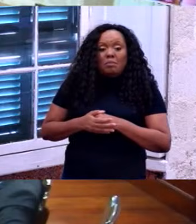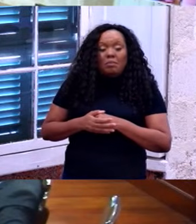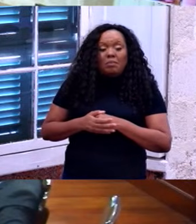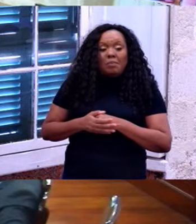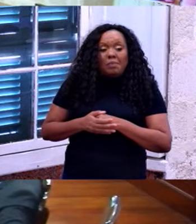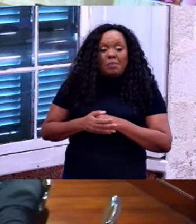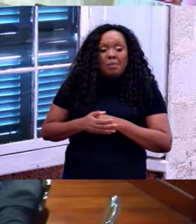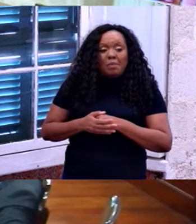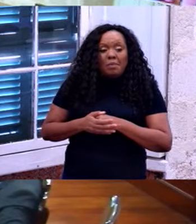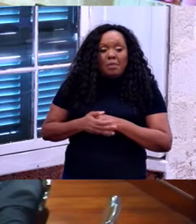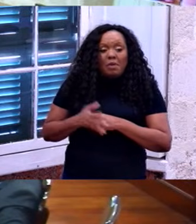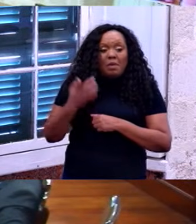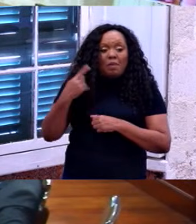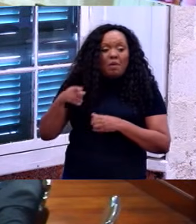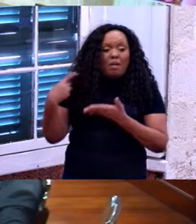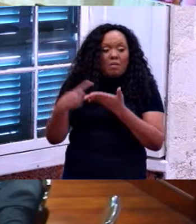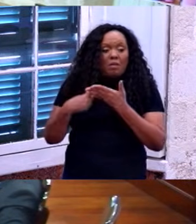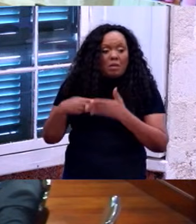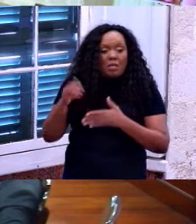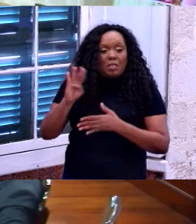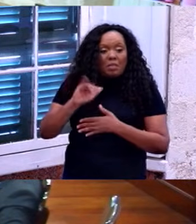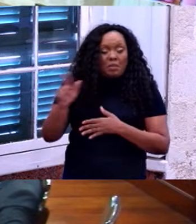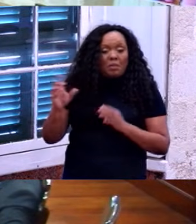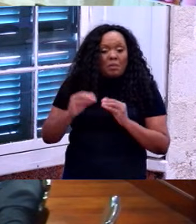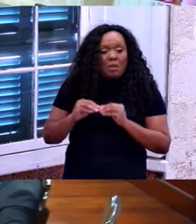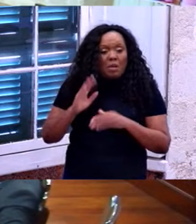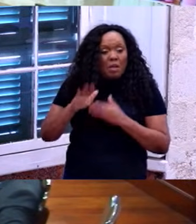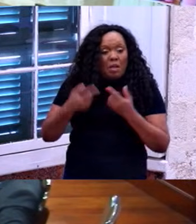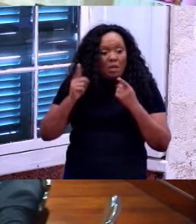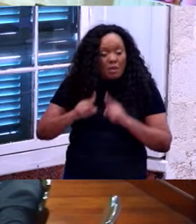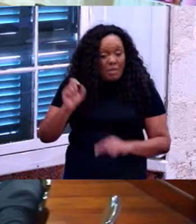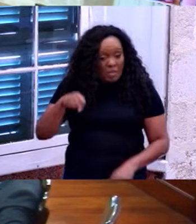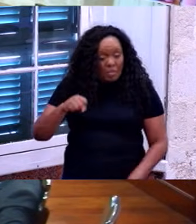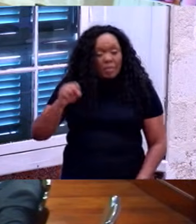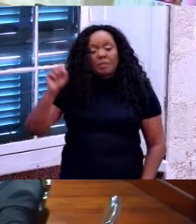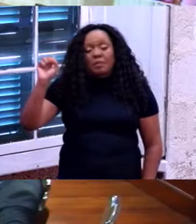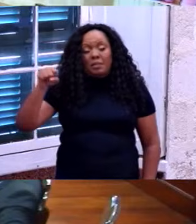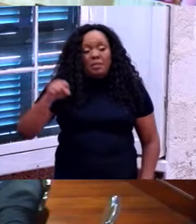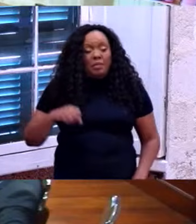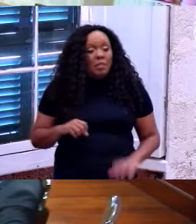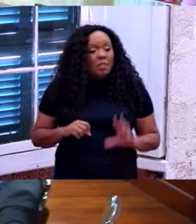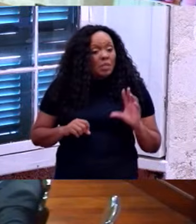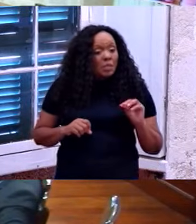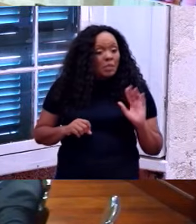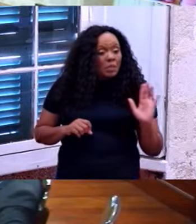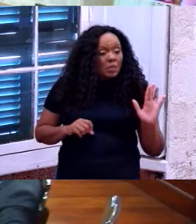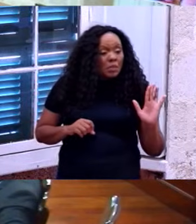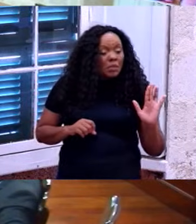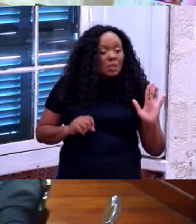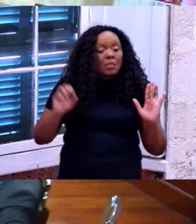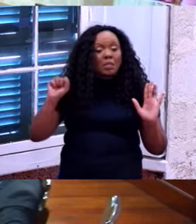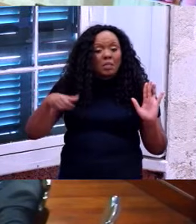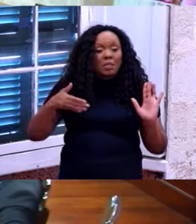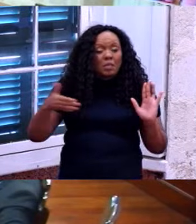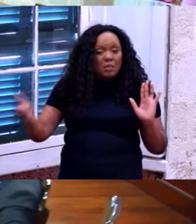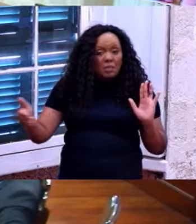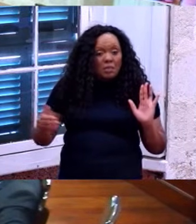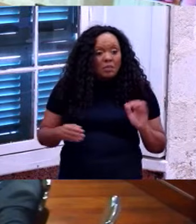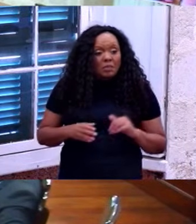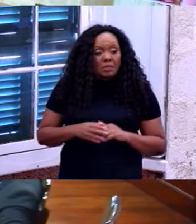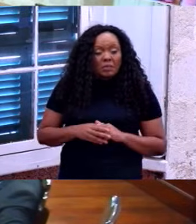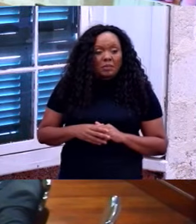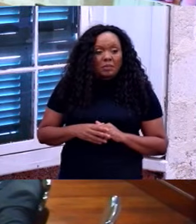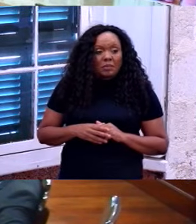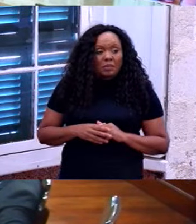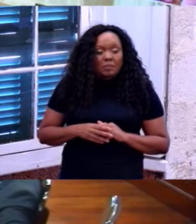further consideration of this bill. Will those honorable senators in favor please say aye? Those against please say no. The things the ayes have it.